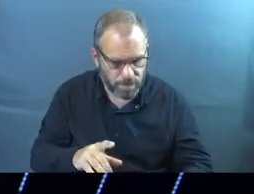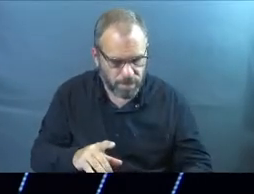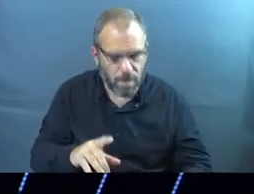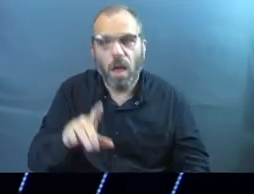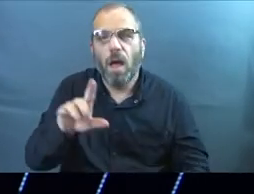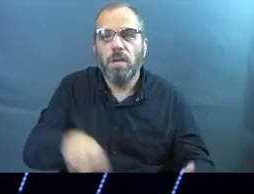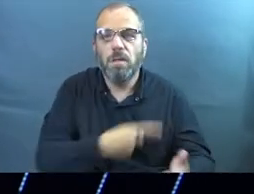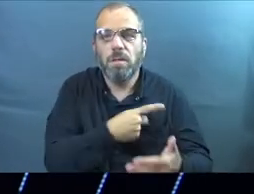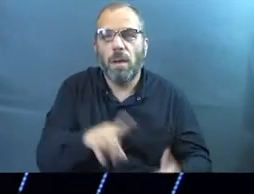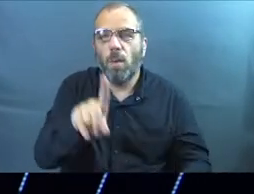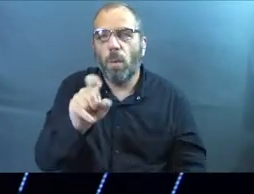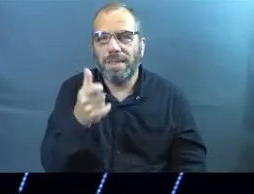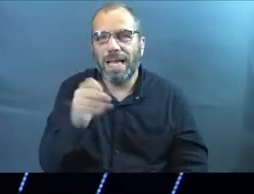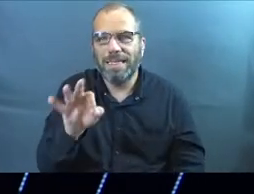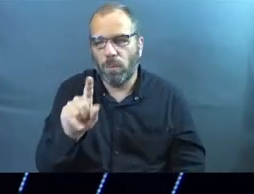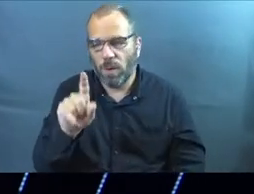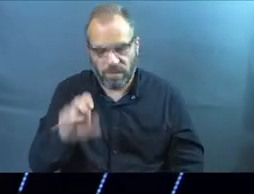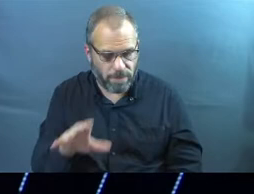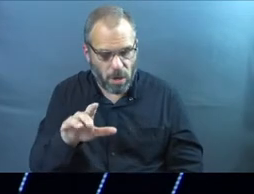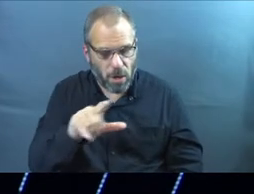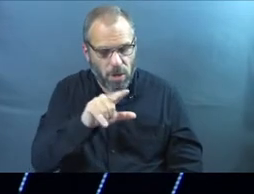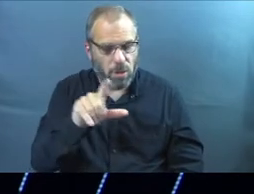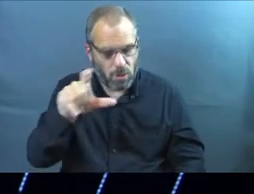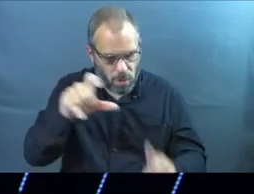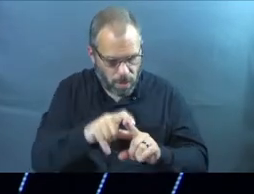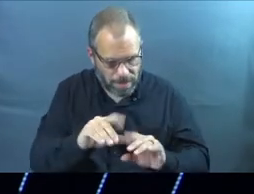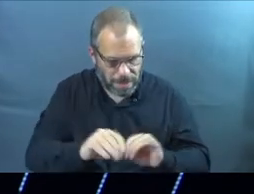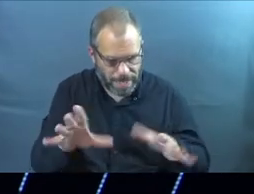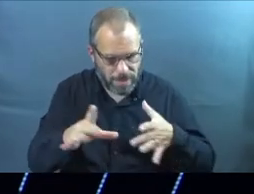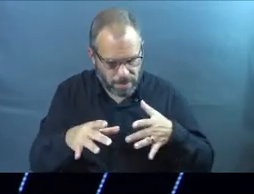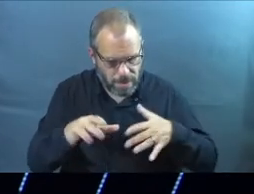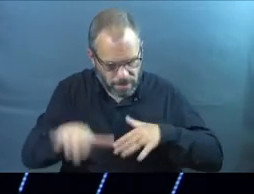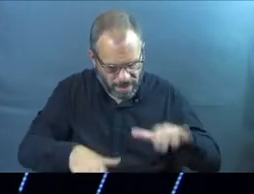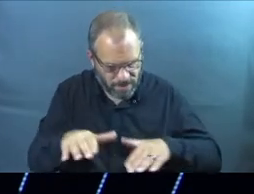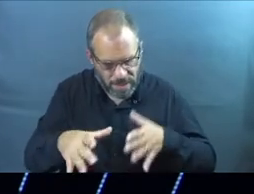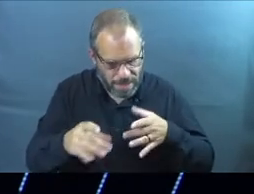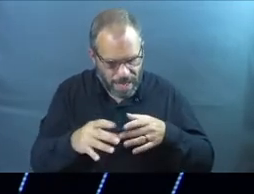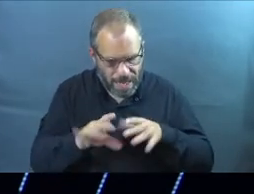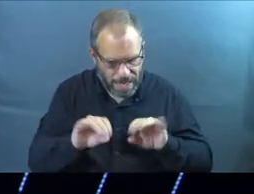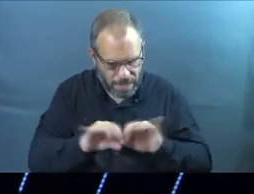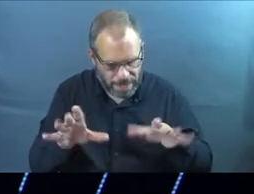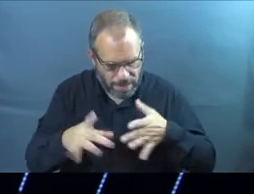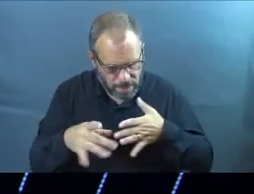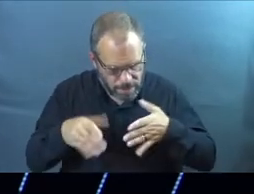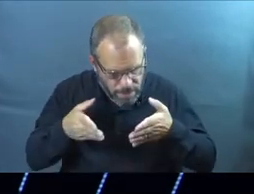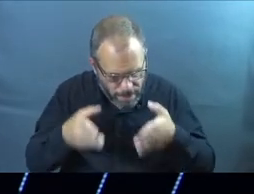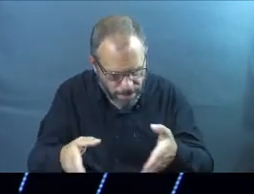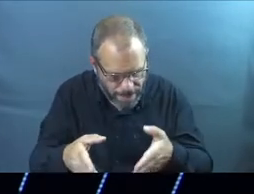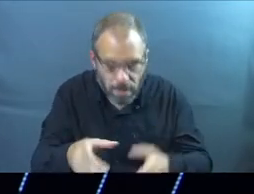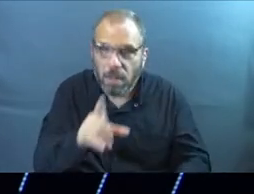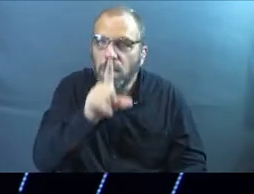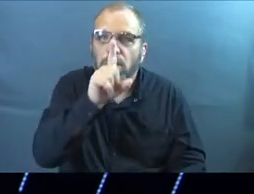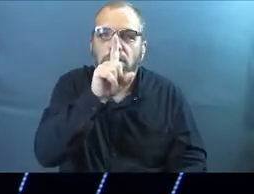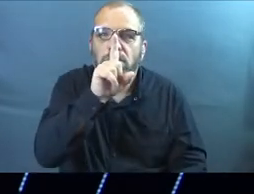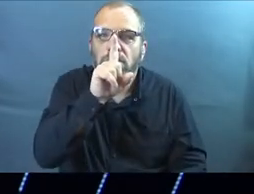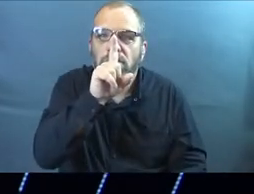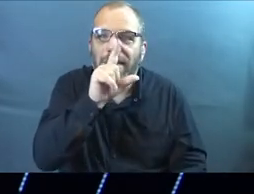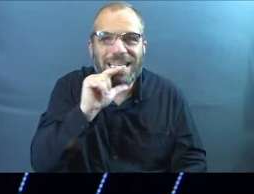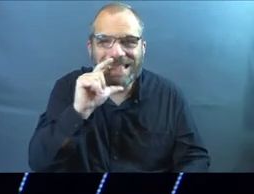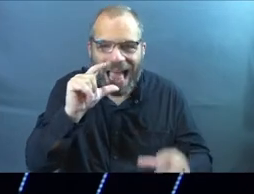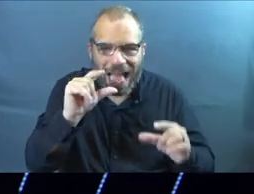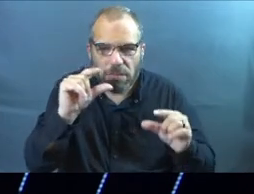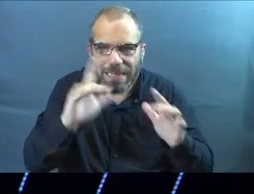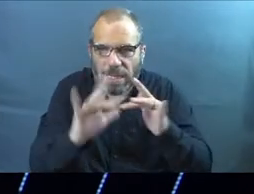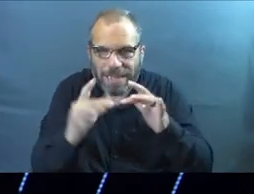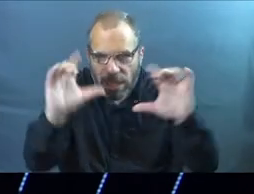119:105. Your word is a lamp to guide my feet and a light for my path. He's not saying that it's a Google search